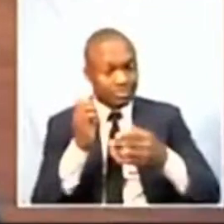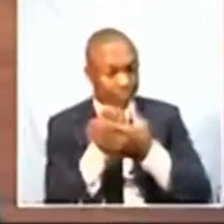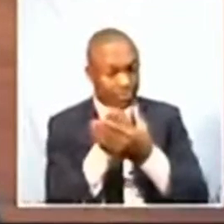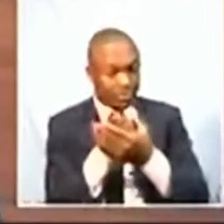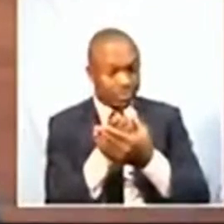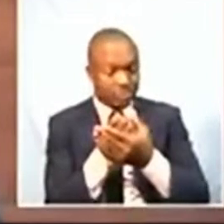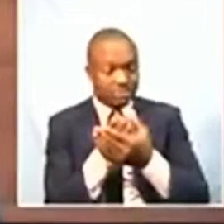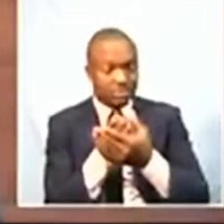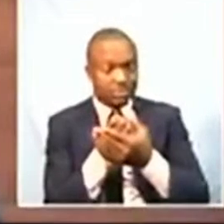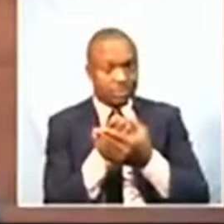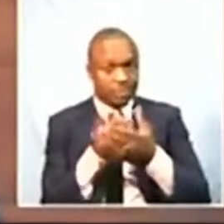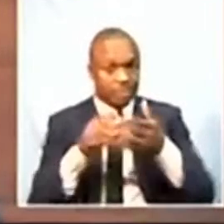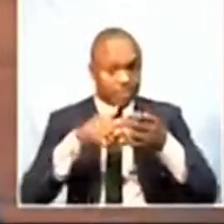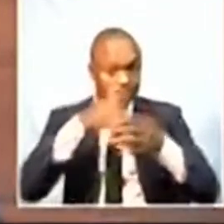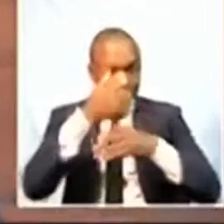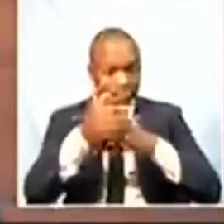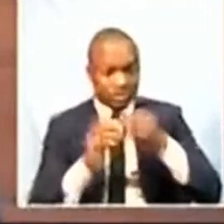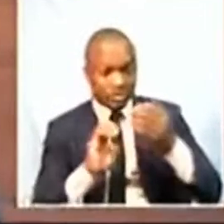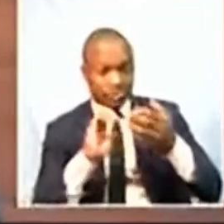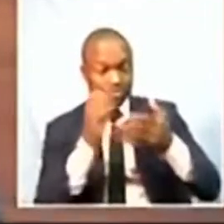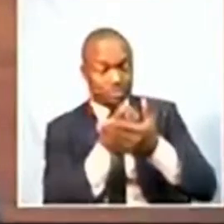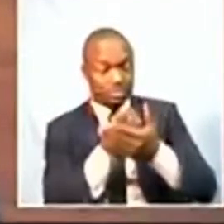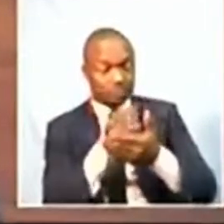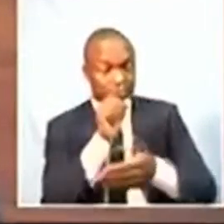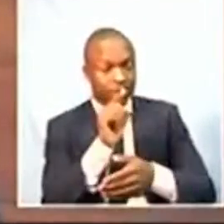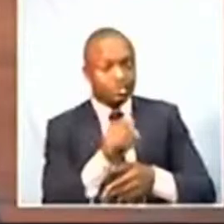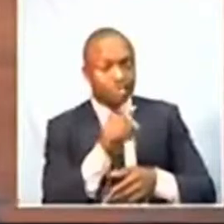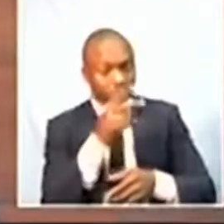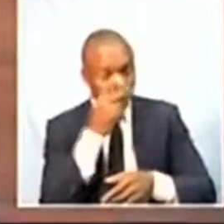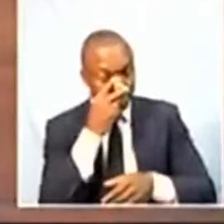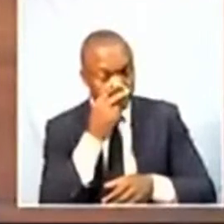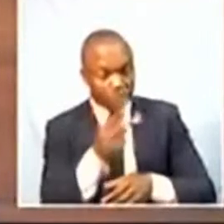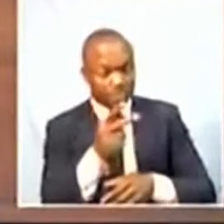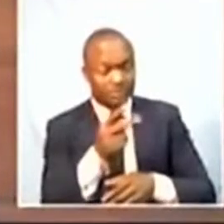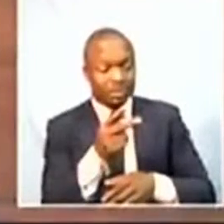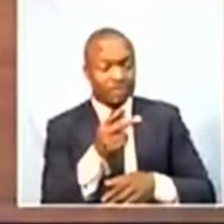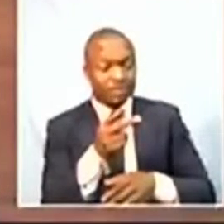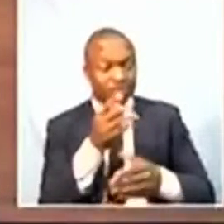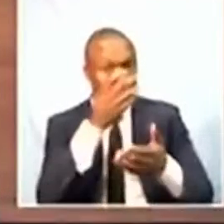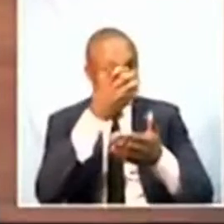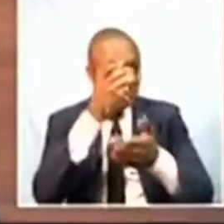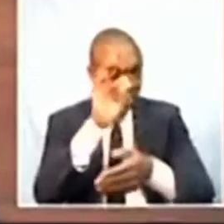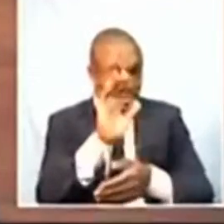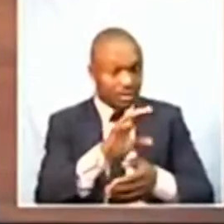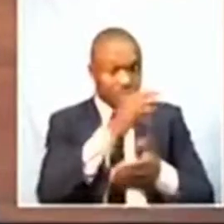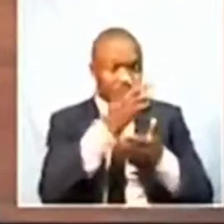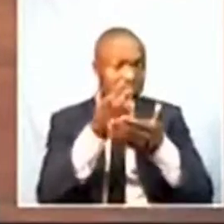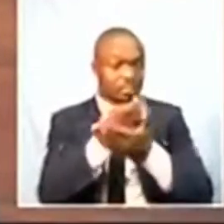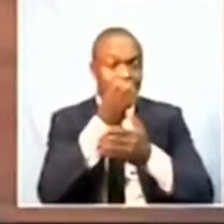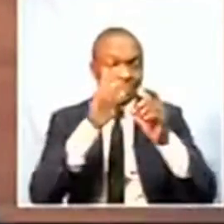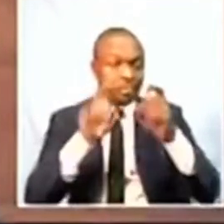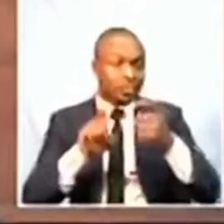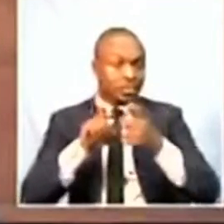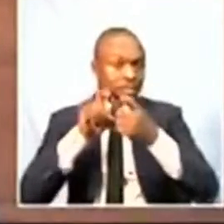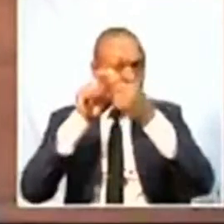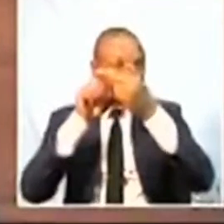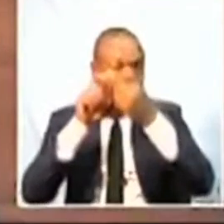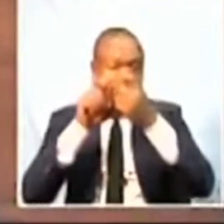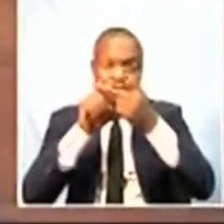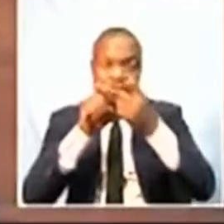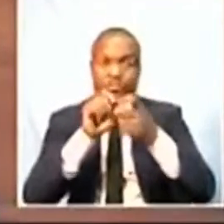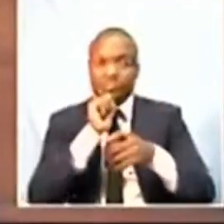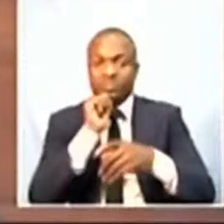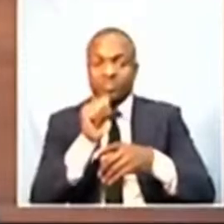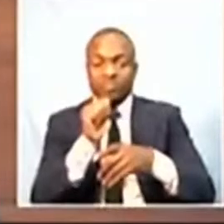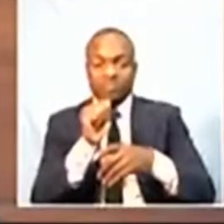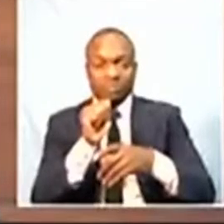and arising from that engagement, you realized that there are economic challenges. Apart from this meeting that